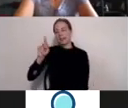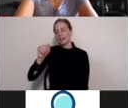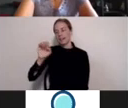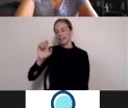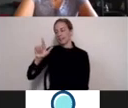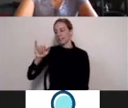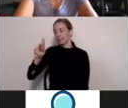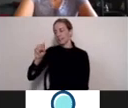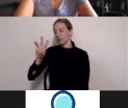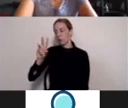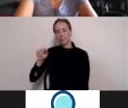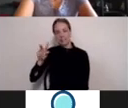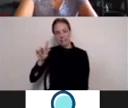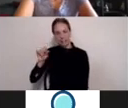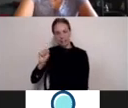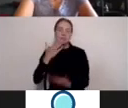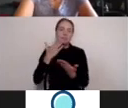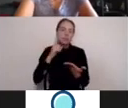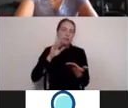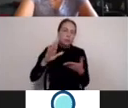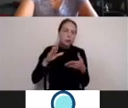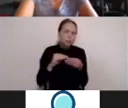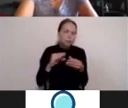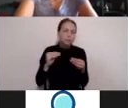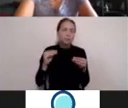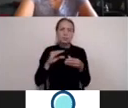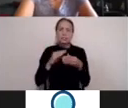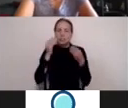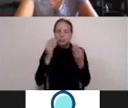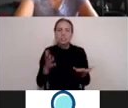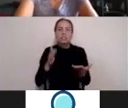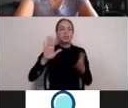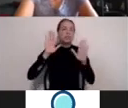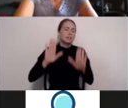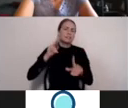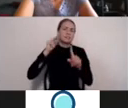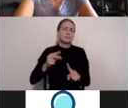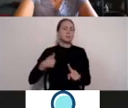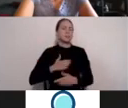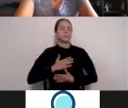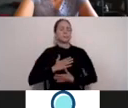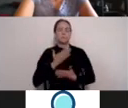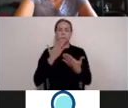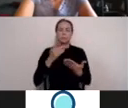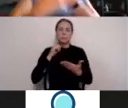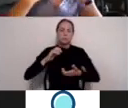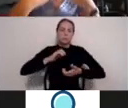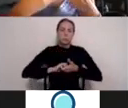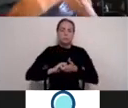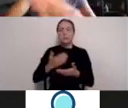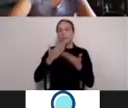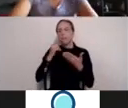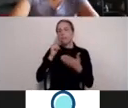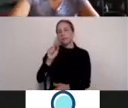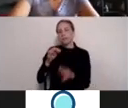for your excellent perspectives. We appreciate your partnership. And I do want to say a thank you to our ASL interpreter for providing